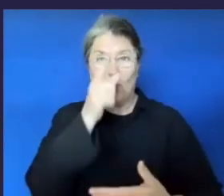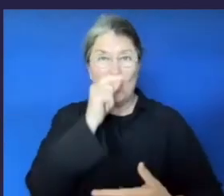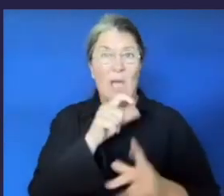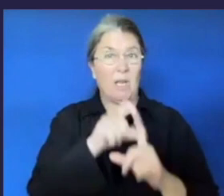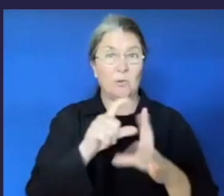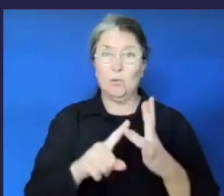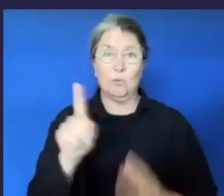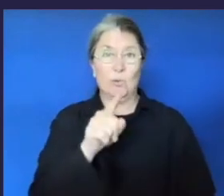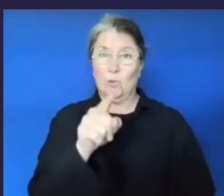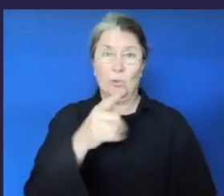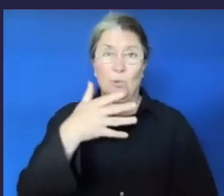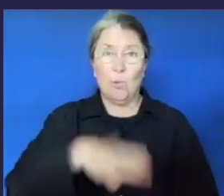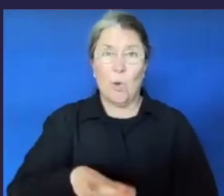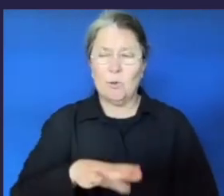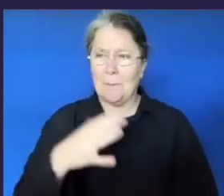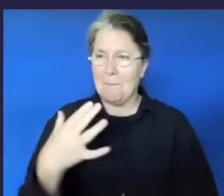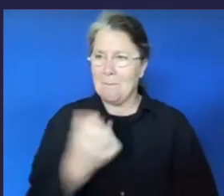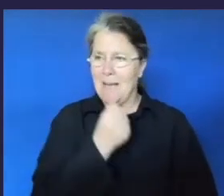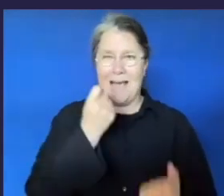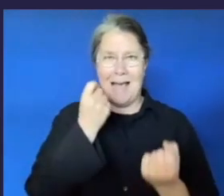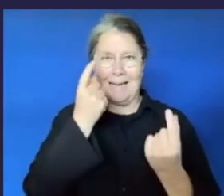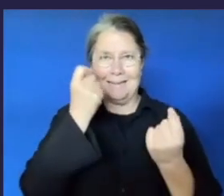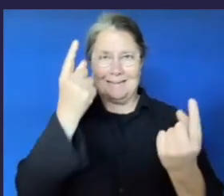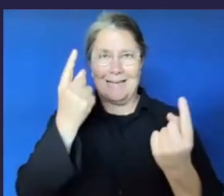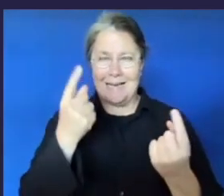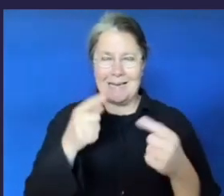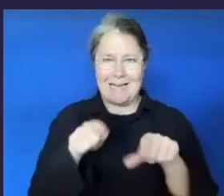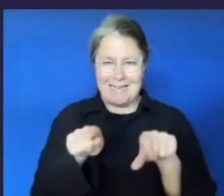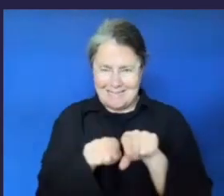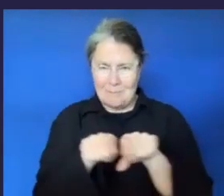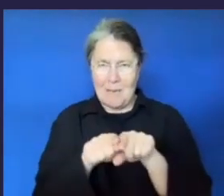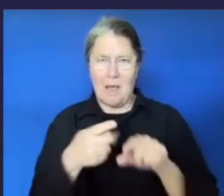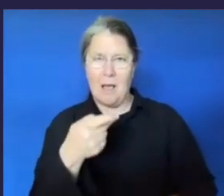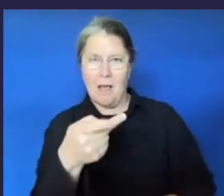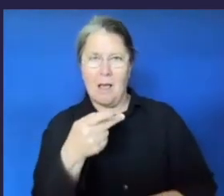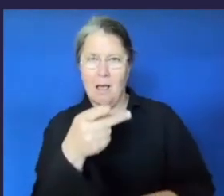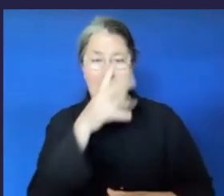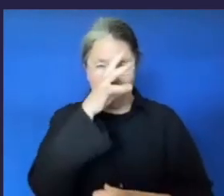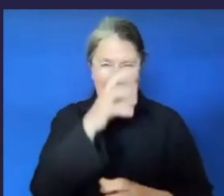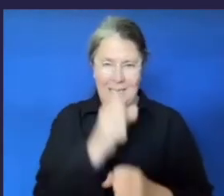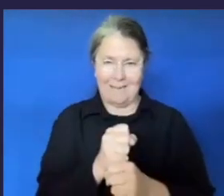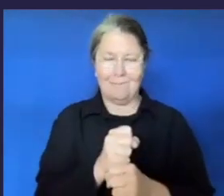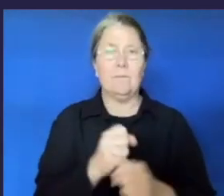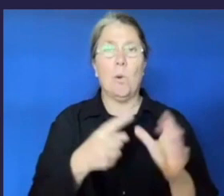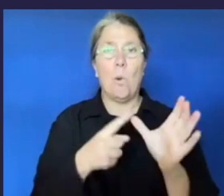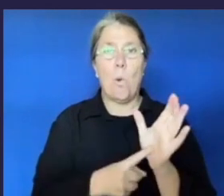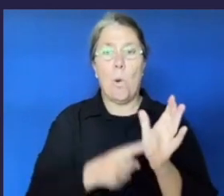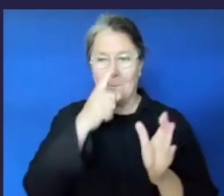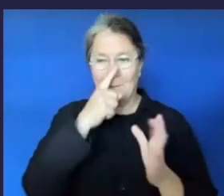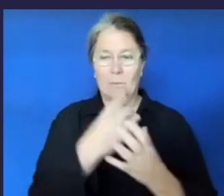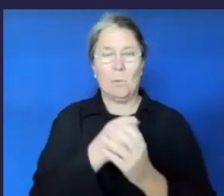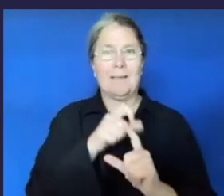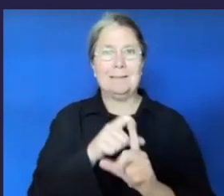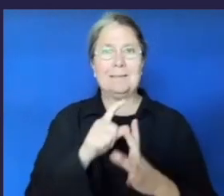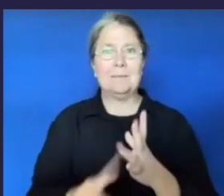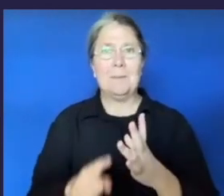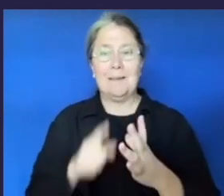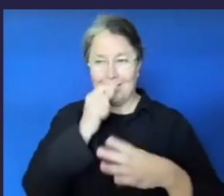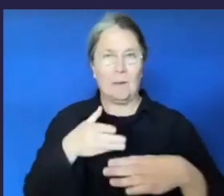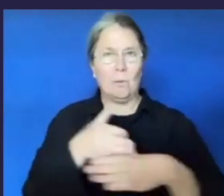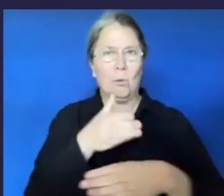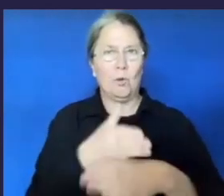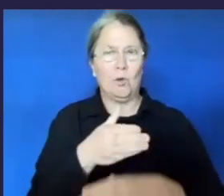aiming for, ground ourselves in a shared vision and a belief that all people with a disability can work and that they should